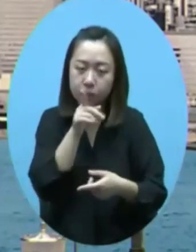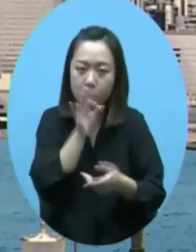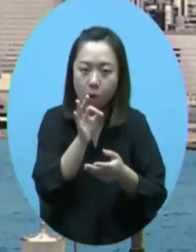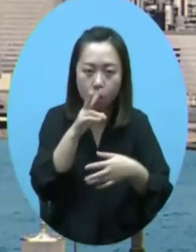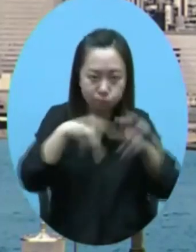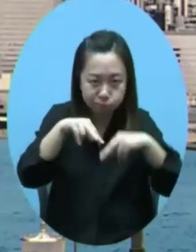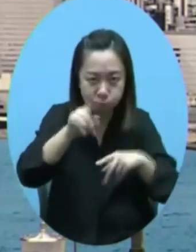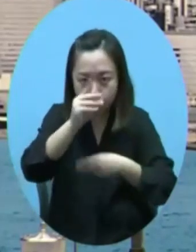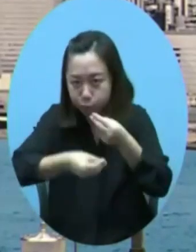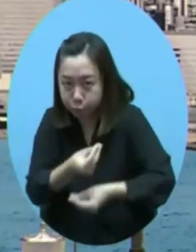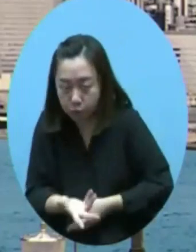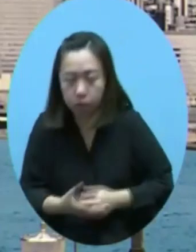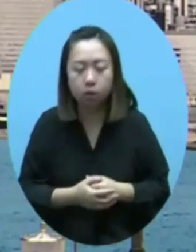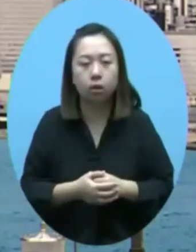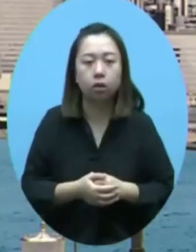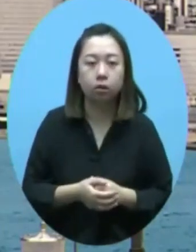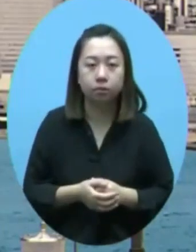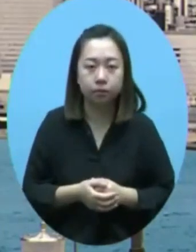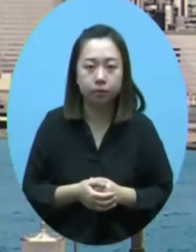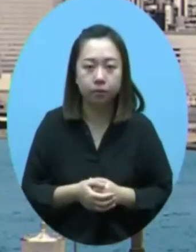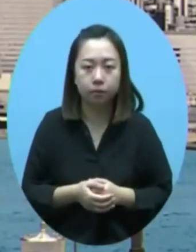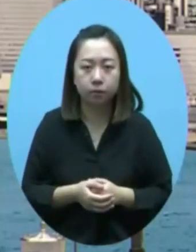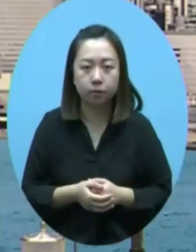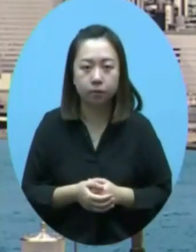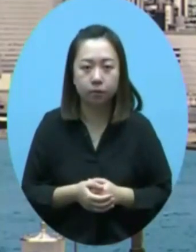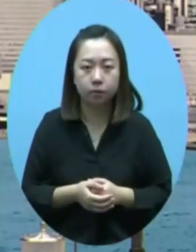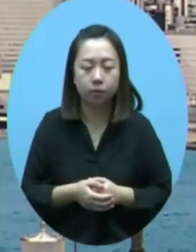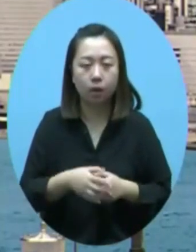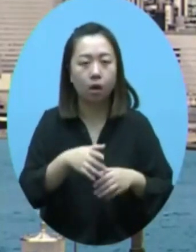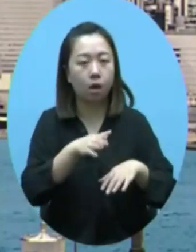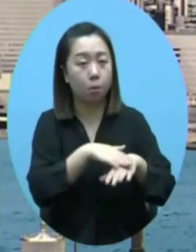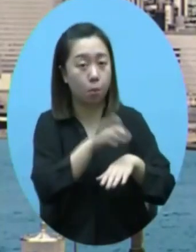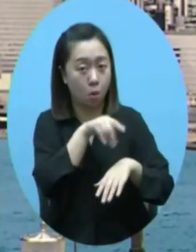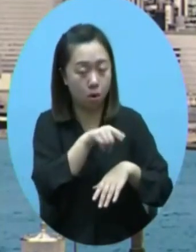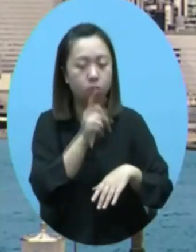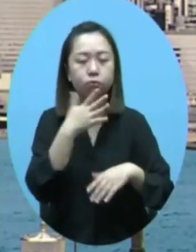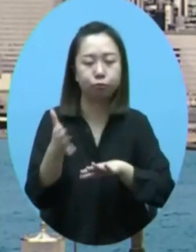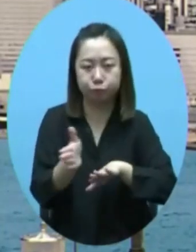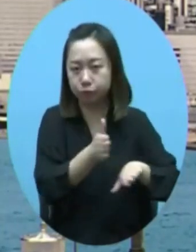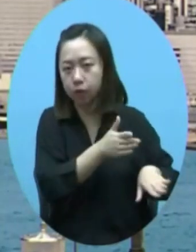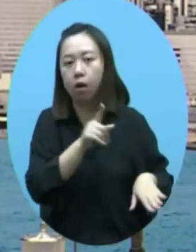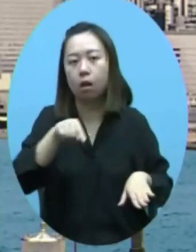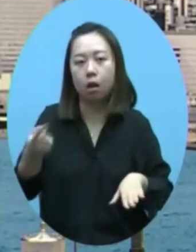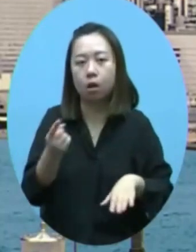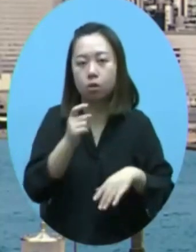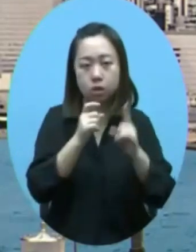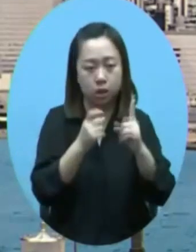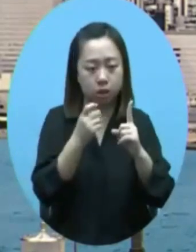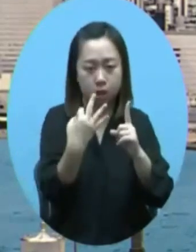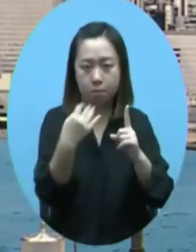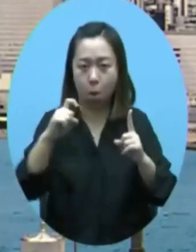those who work at the shopping centers, hopefully to yield any clues. Besides these,